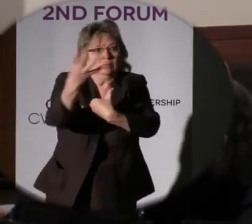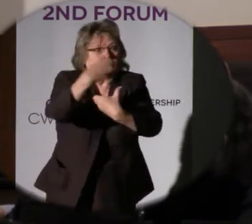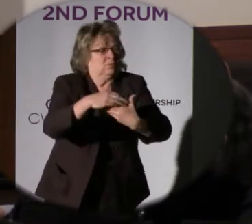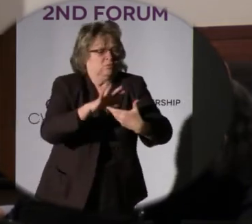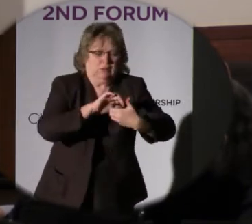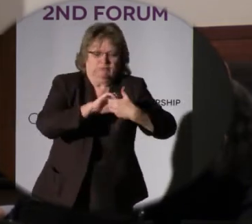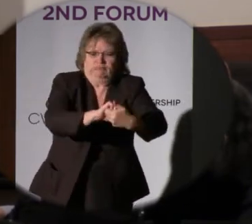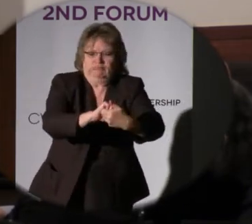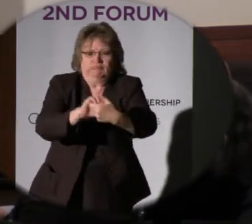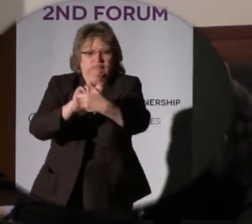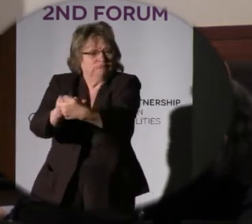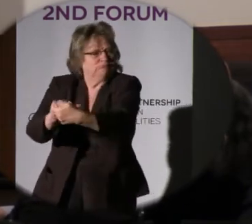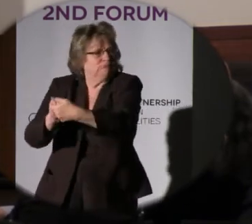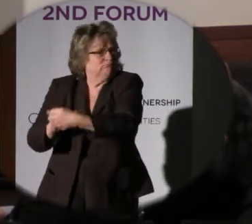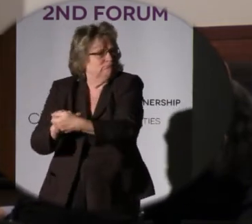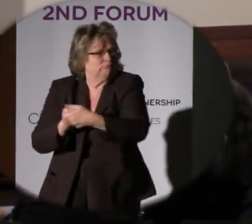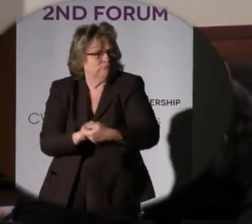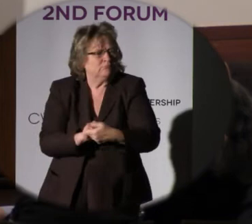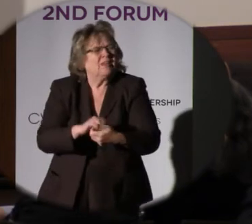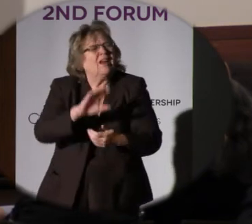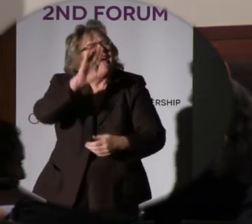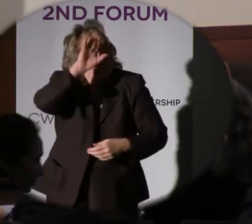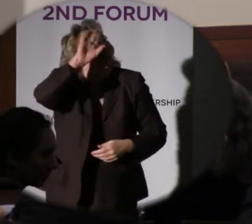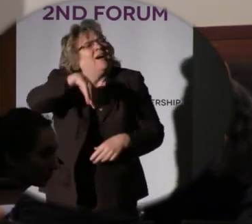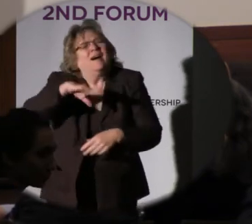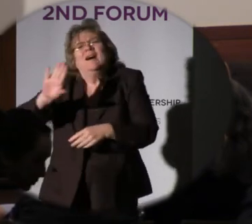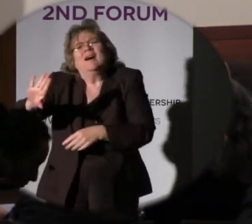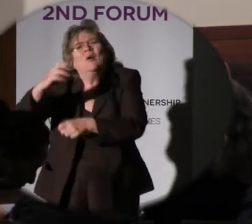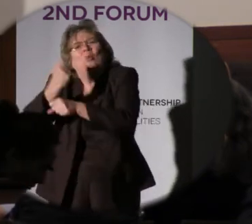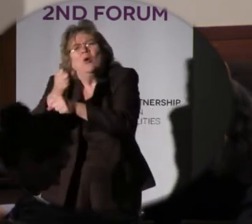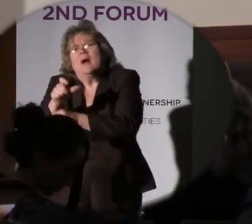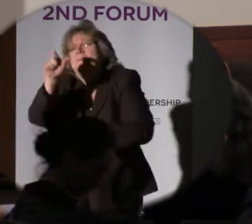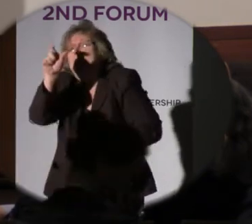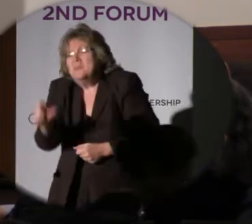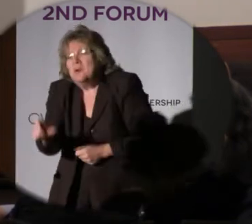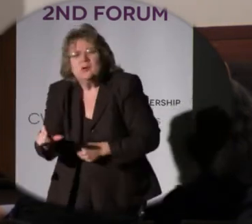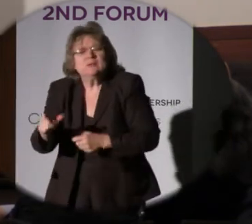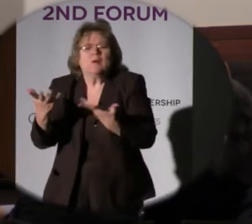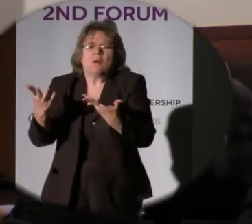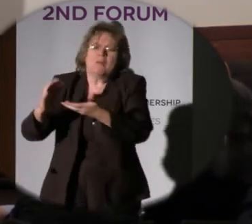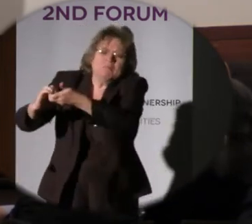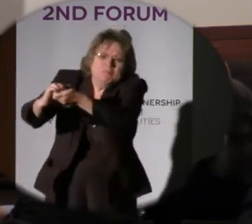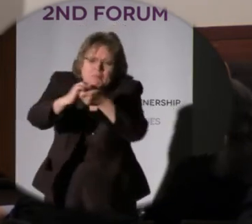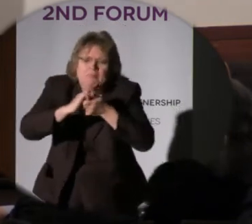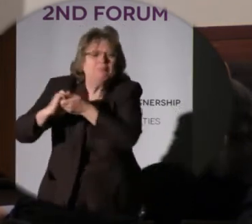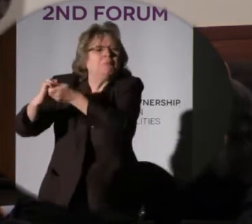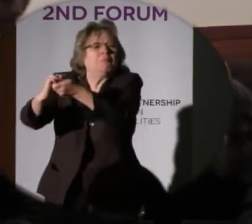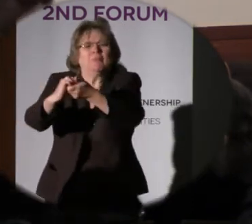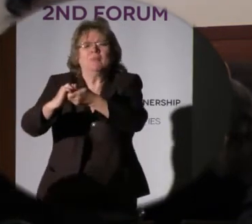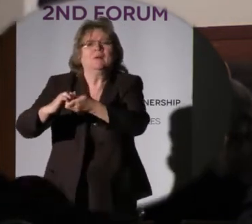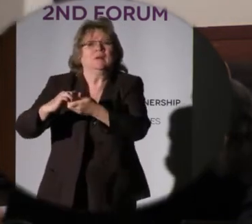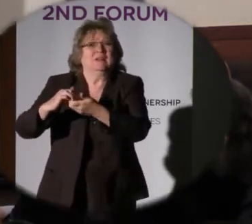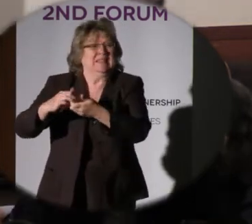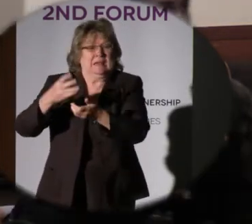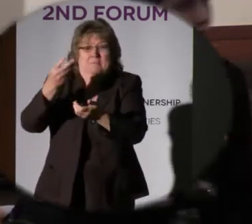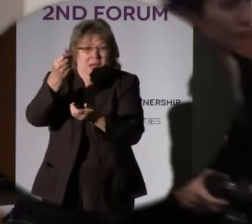note, limited time, funding, and resources through UNICEF to bring together groups